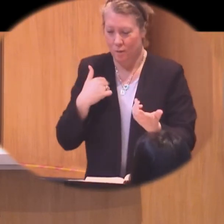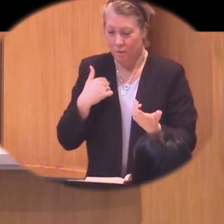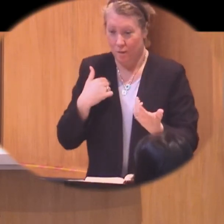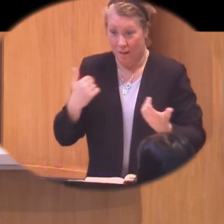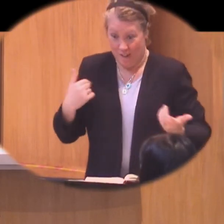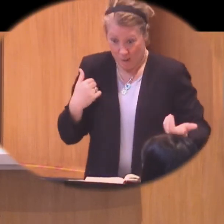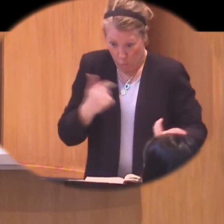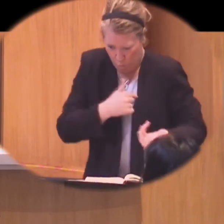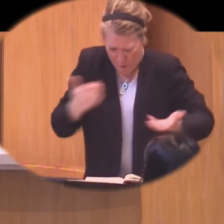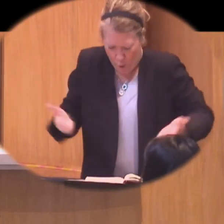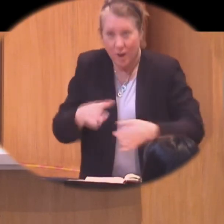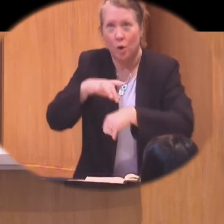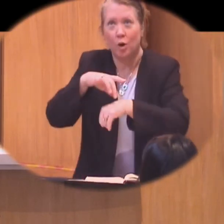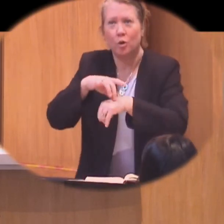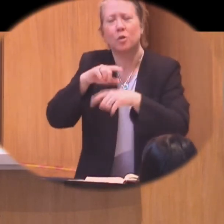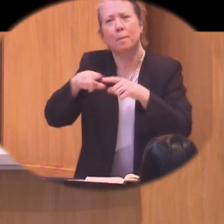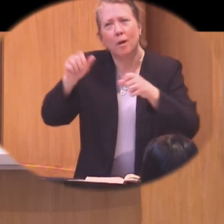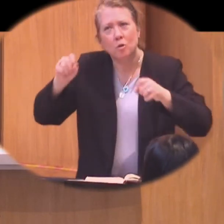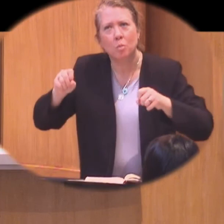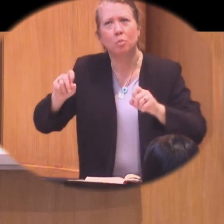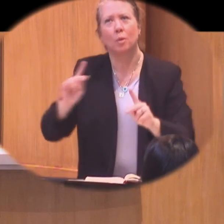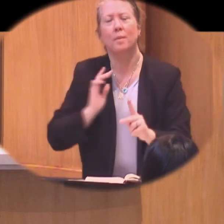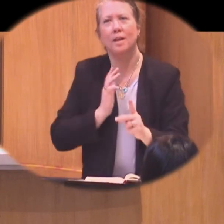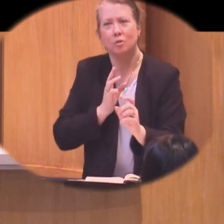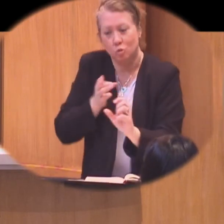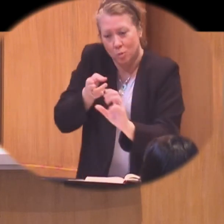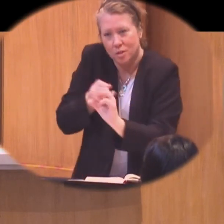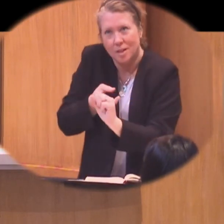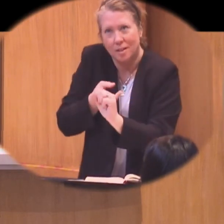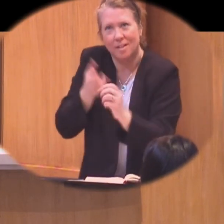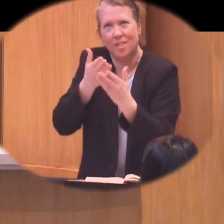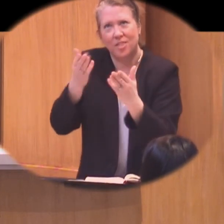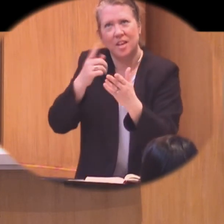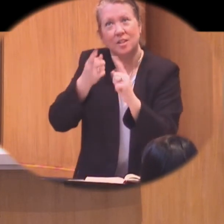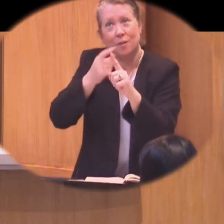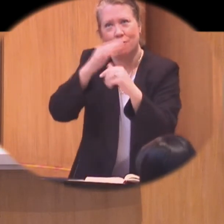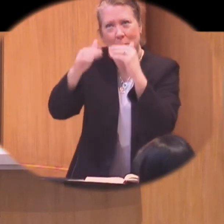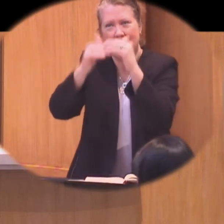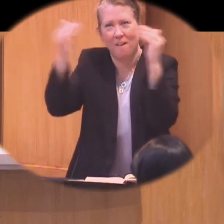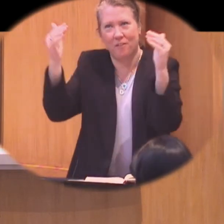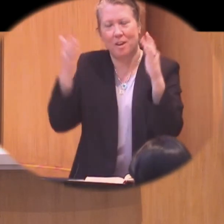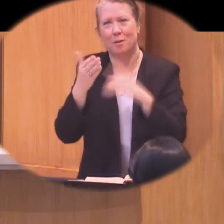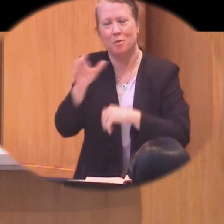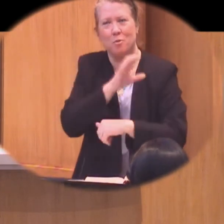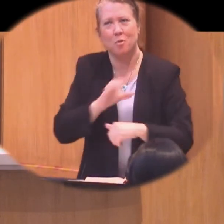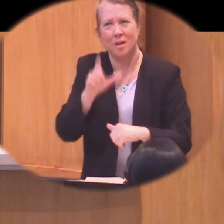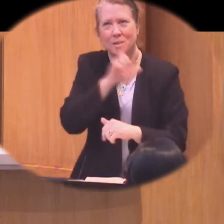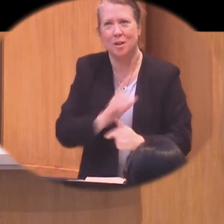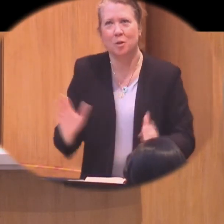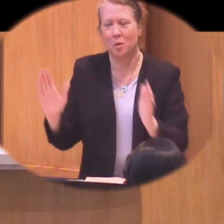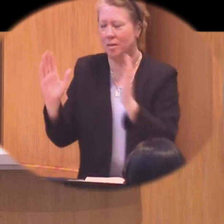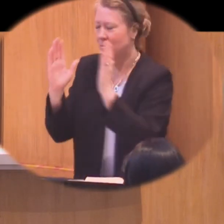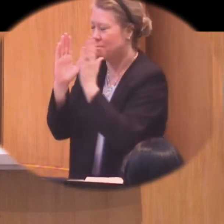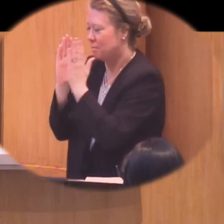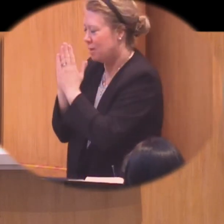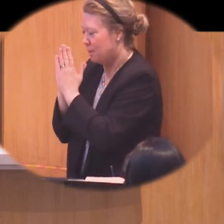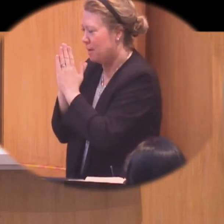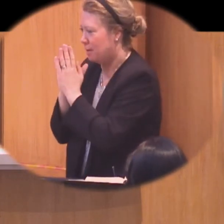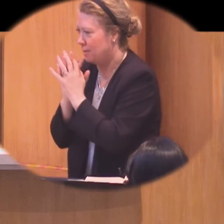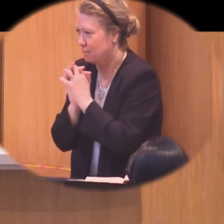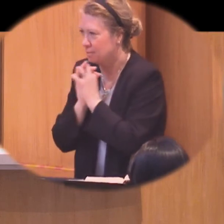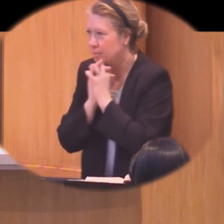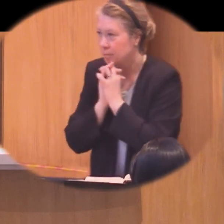still on earth, to be partakers even now of the things of heaven, through Christ our Lord.